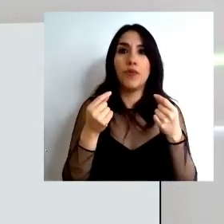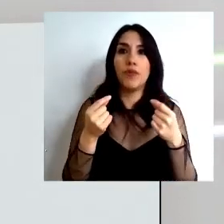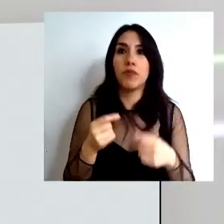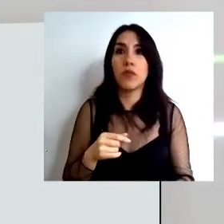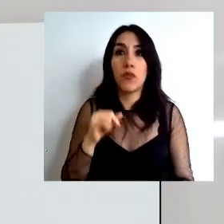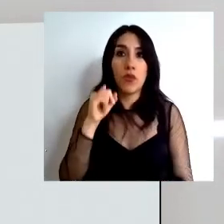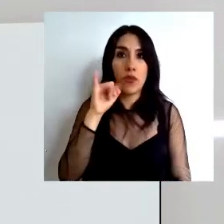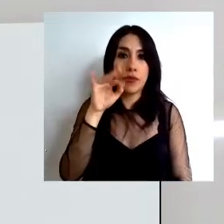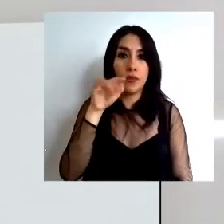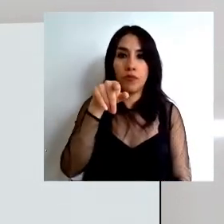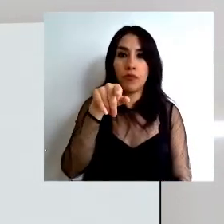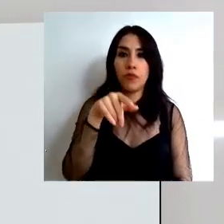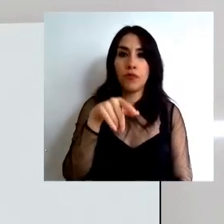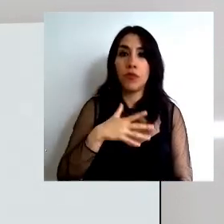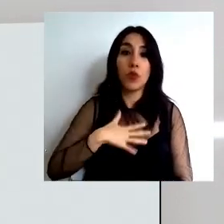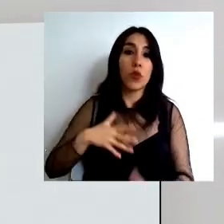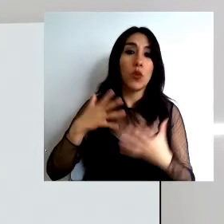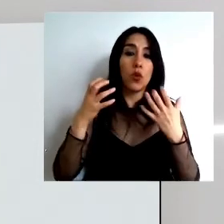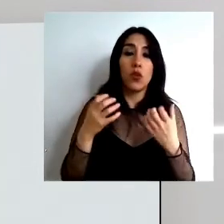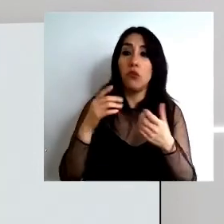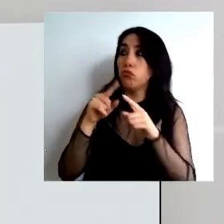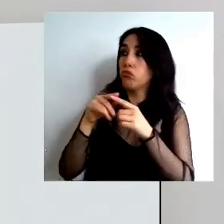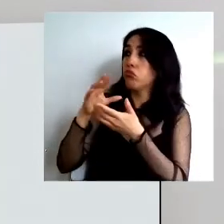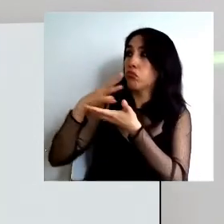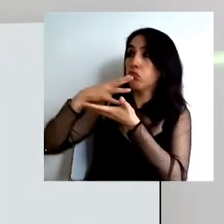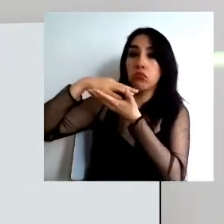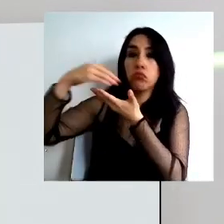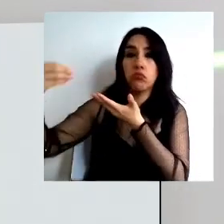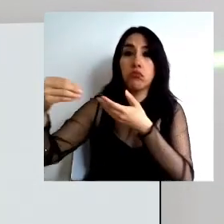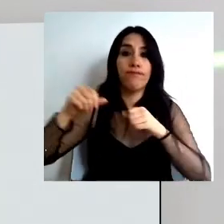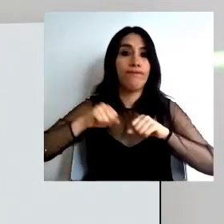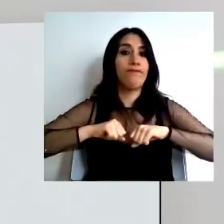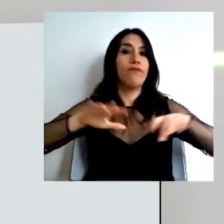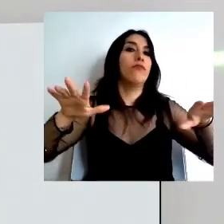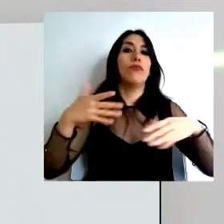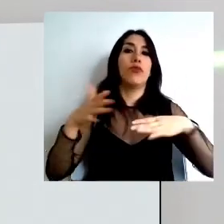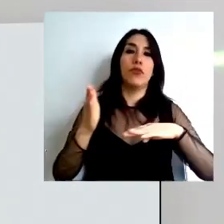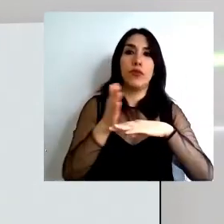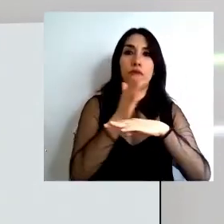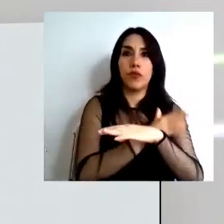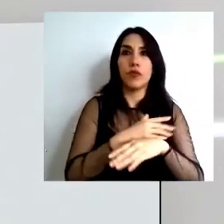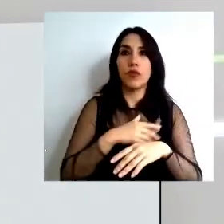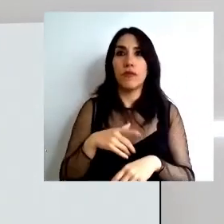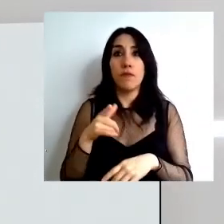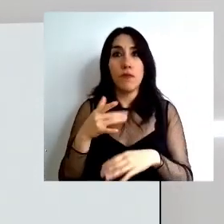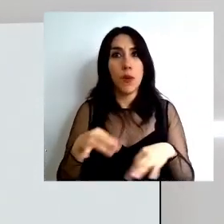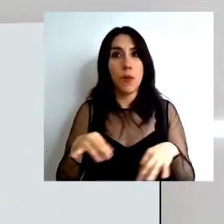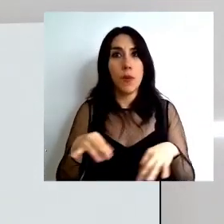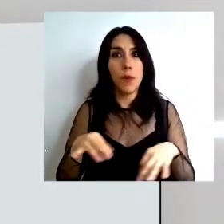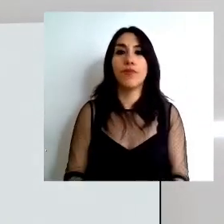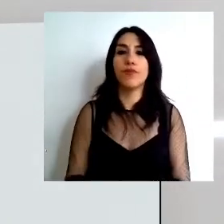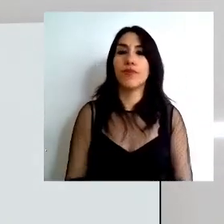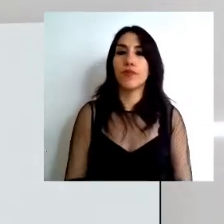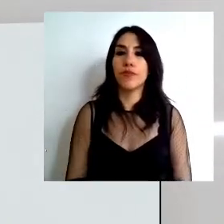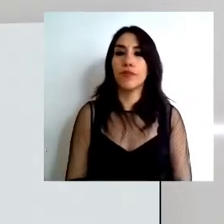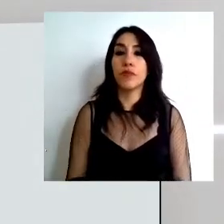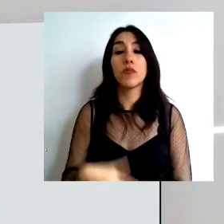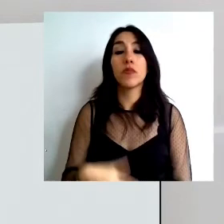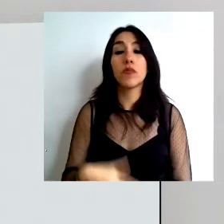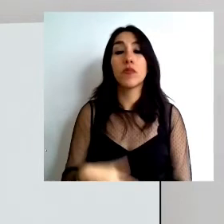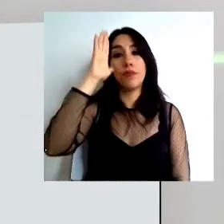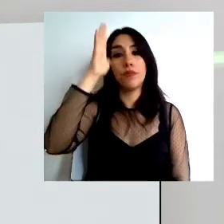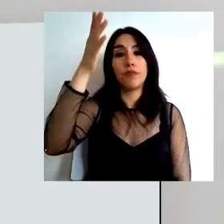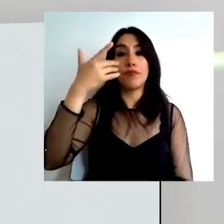solution works without you, so that not you are the crucial factor. So this is the first point. And